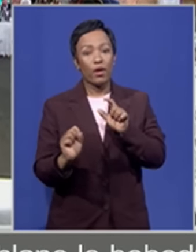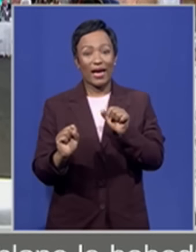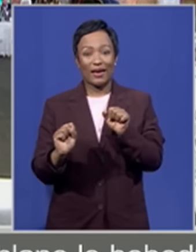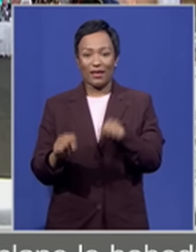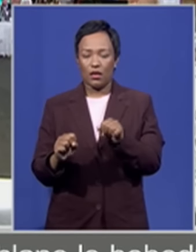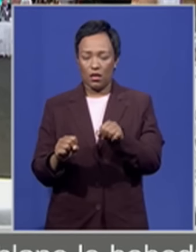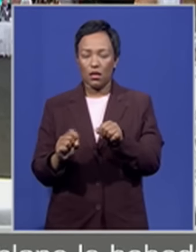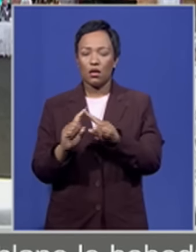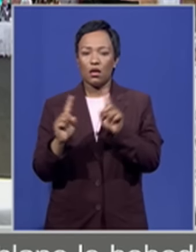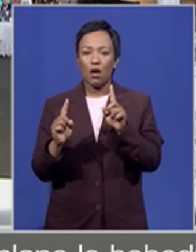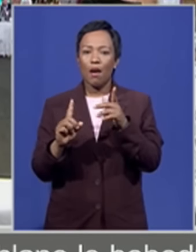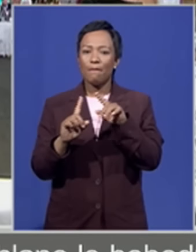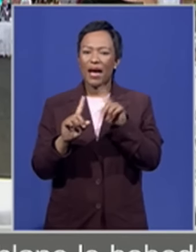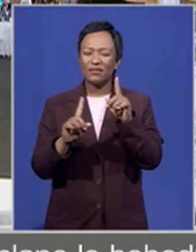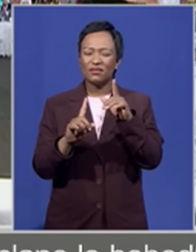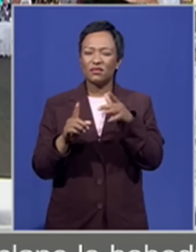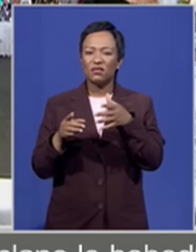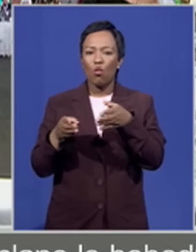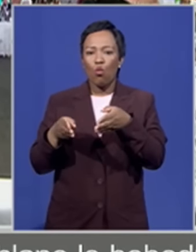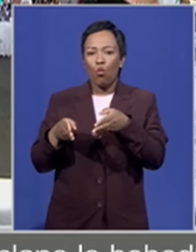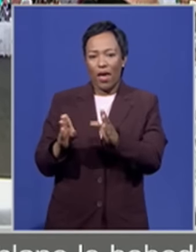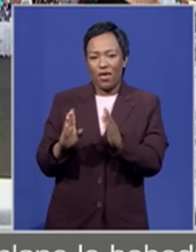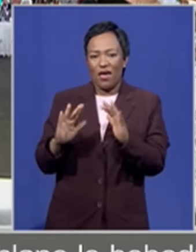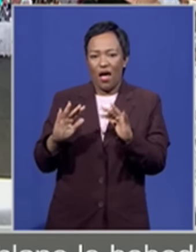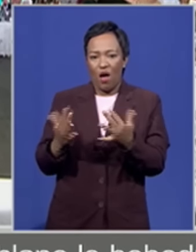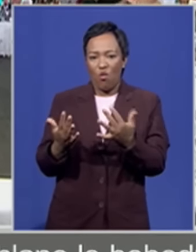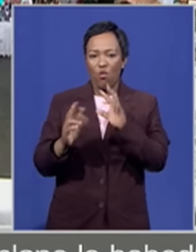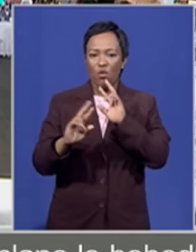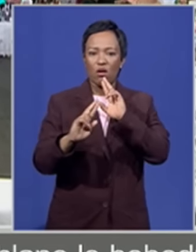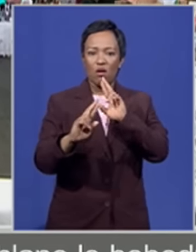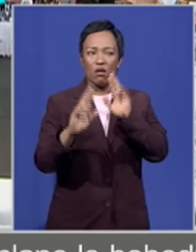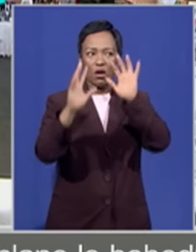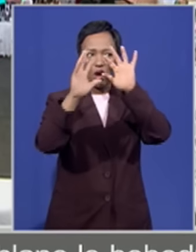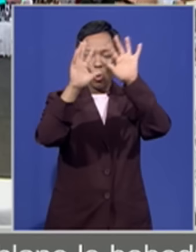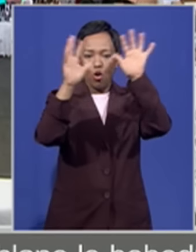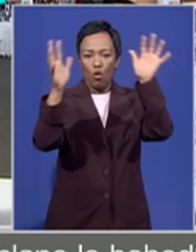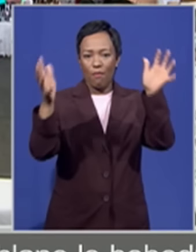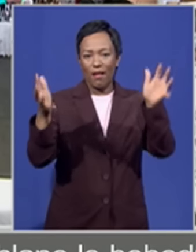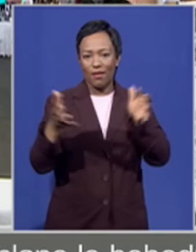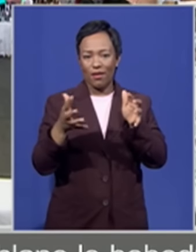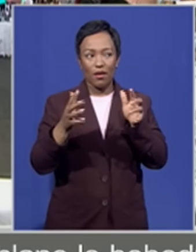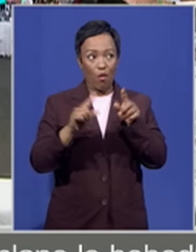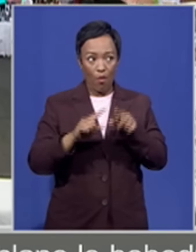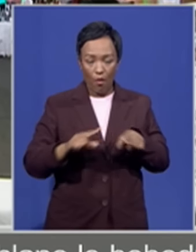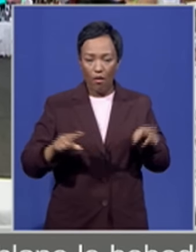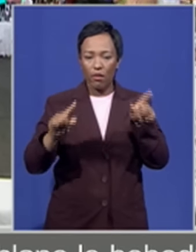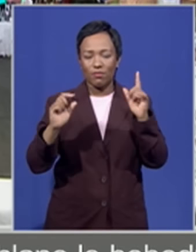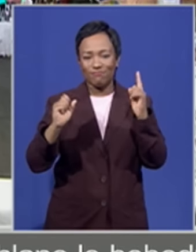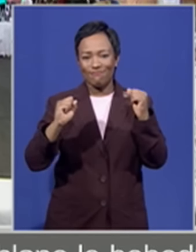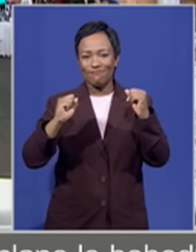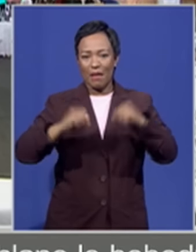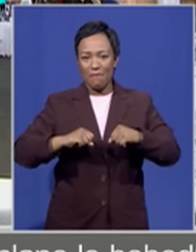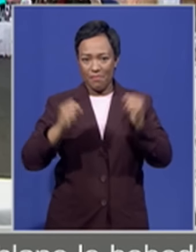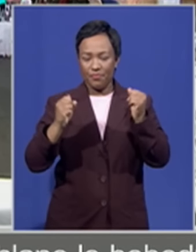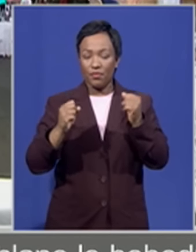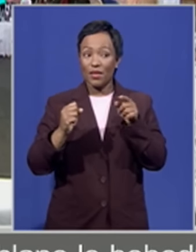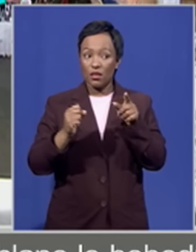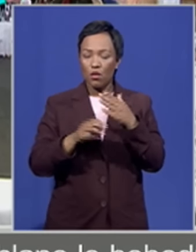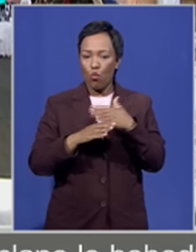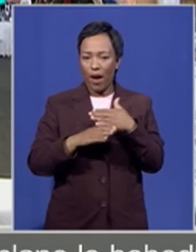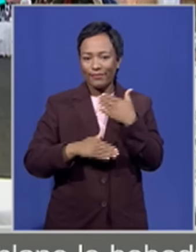that there's difficulties in to say this is what must be done globally as an agreement, and therefore this is work in progress. And we do believe